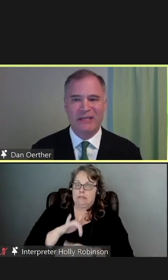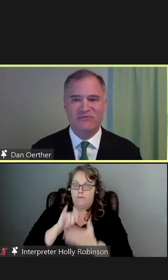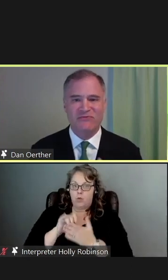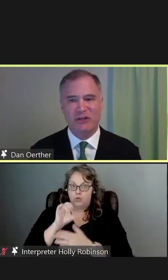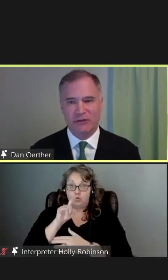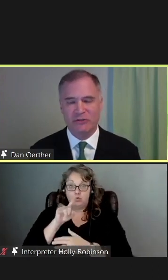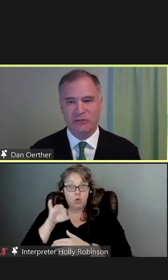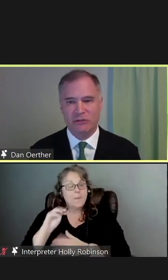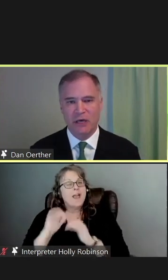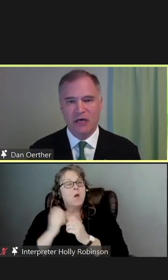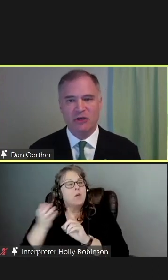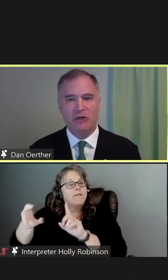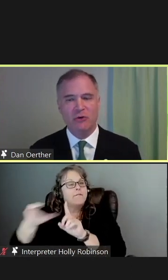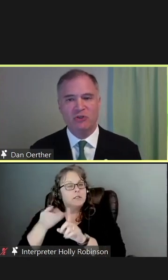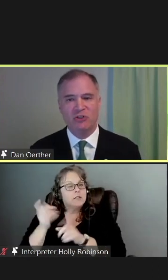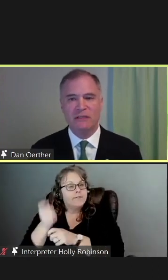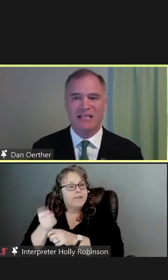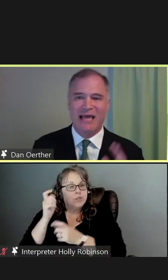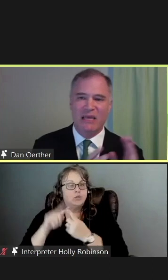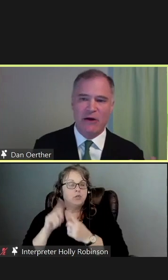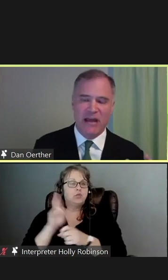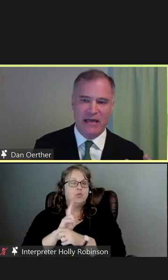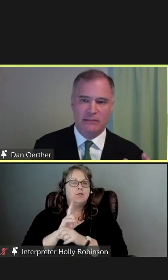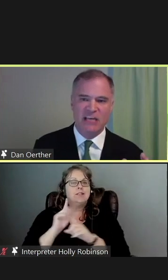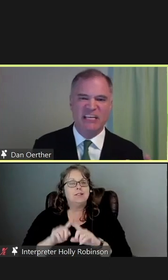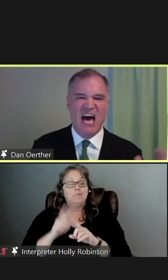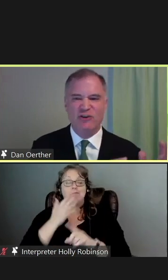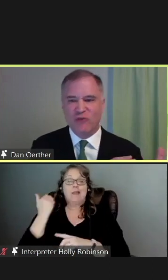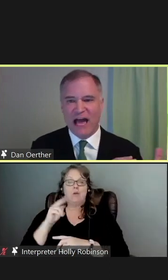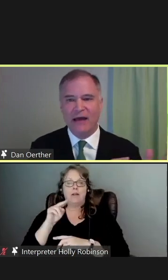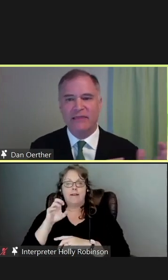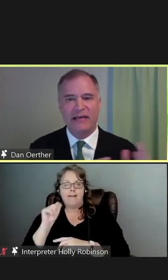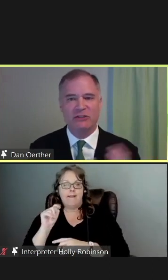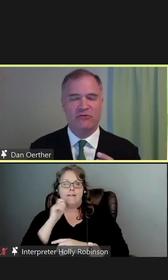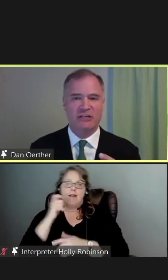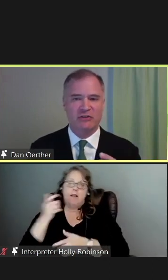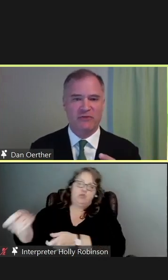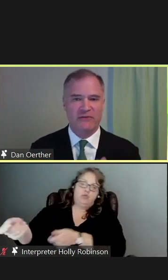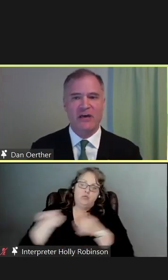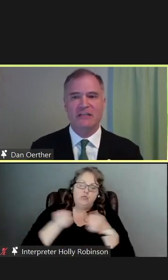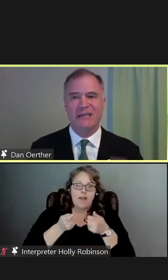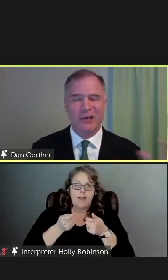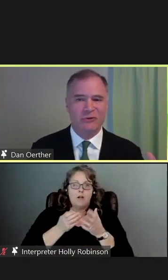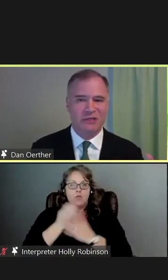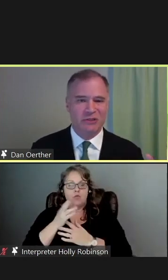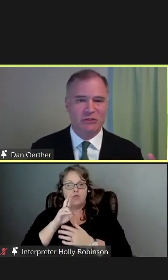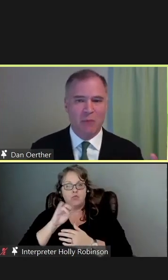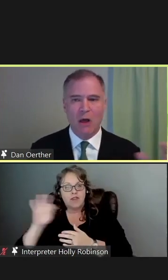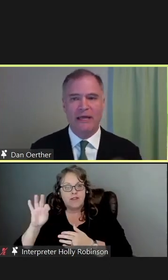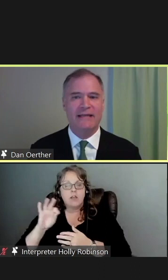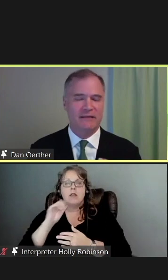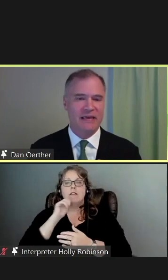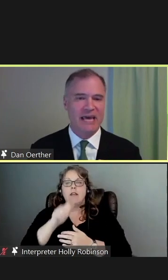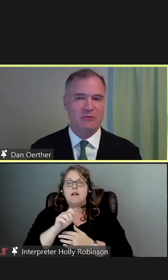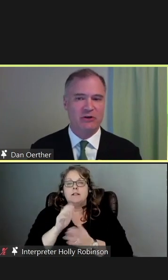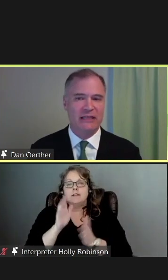convince fishers to use slightly better nets, to not drag things across a reef, to not use such small nets